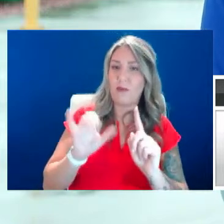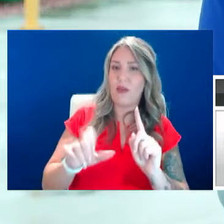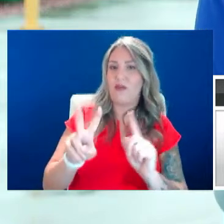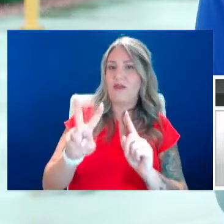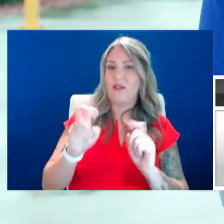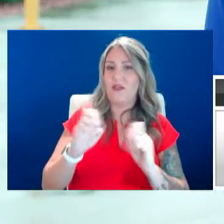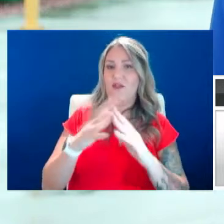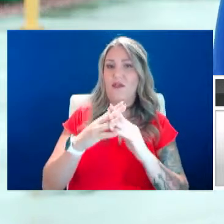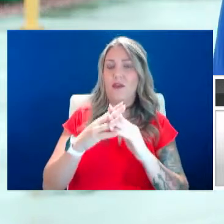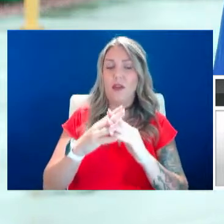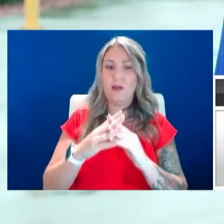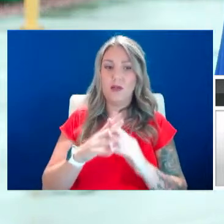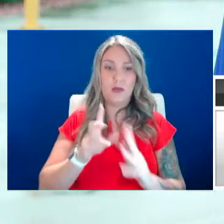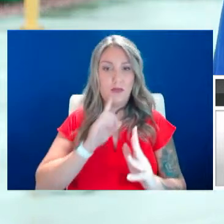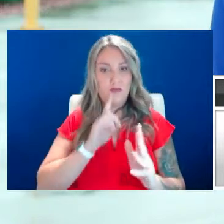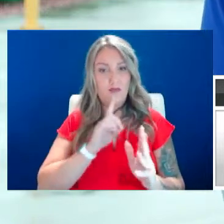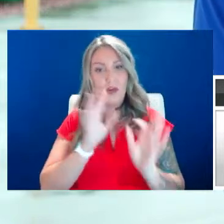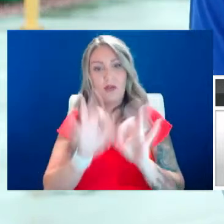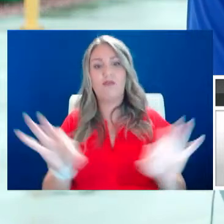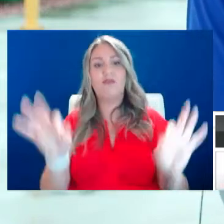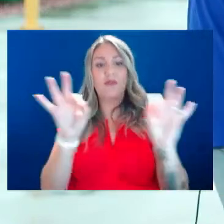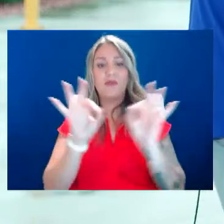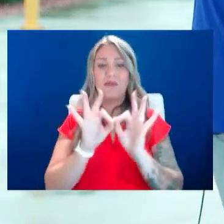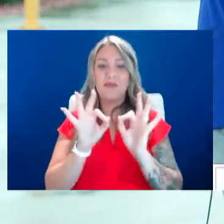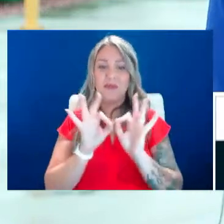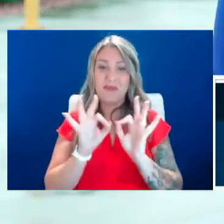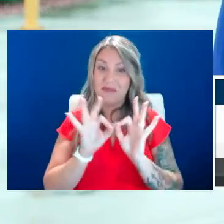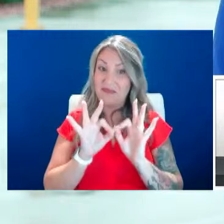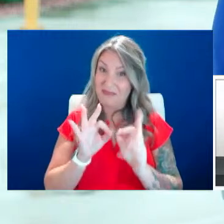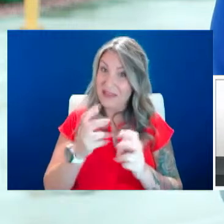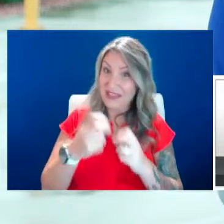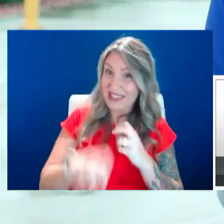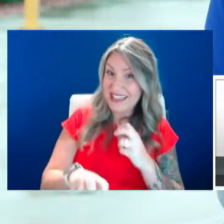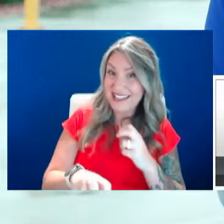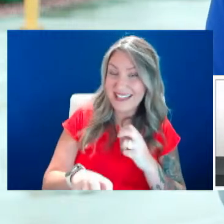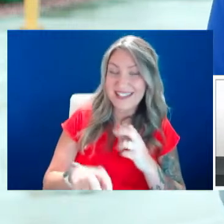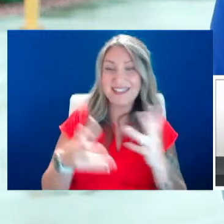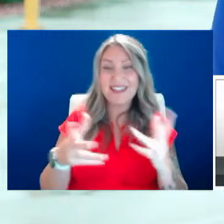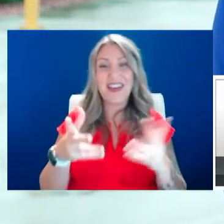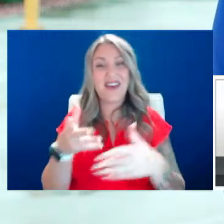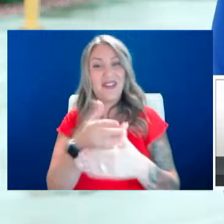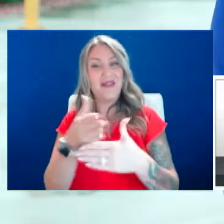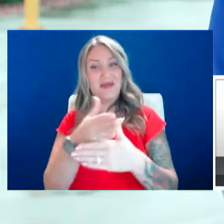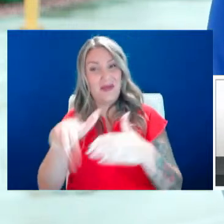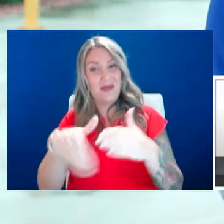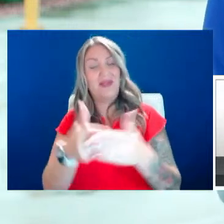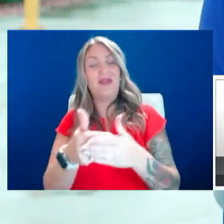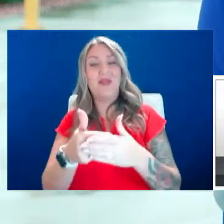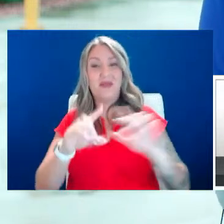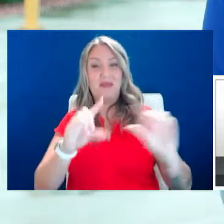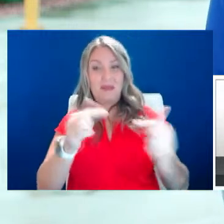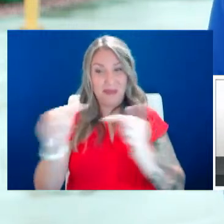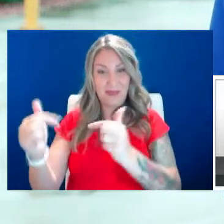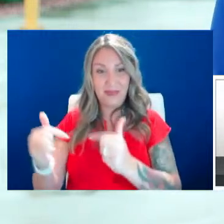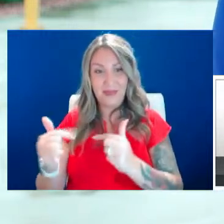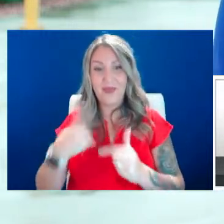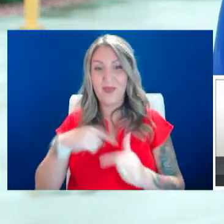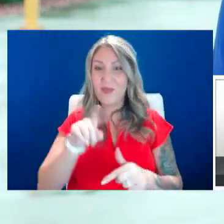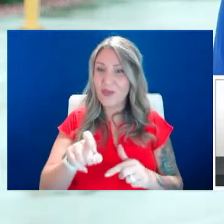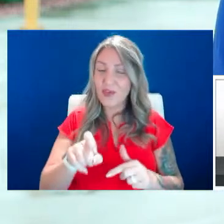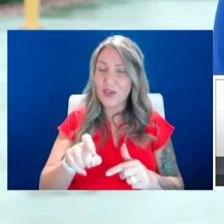very meaningful because it's a tough competition, and that's how it should be. We should be funding the